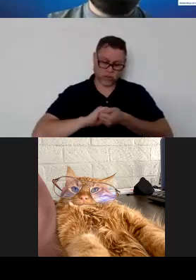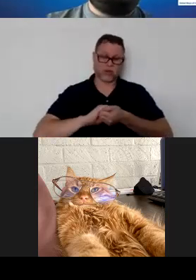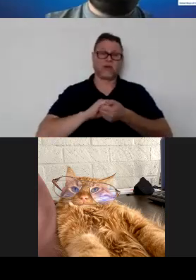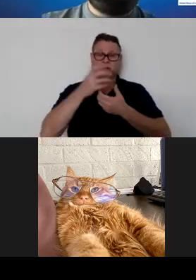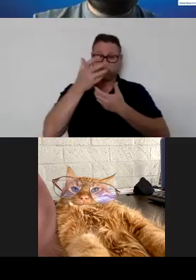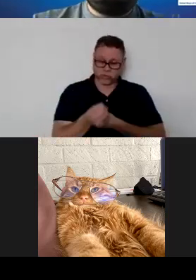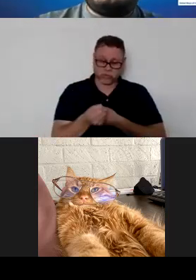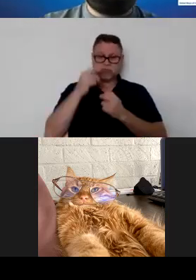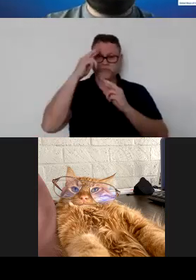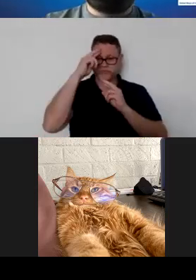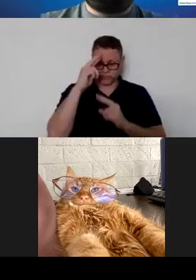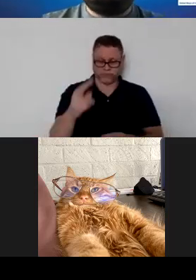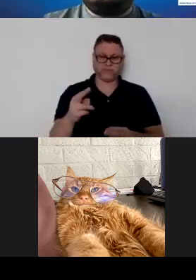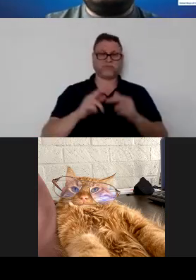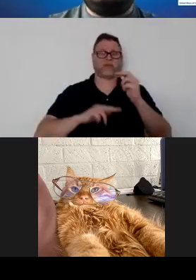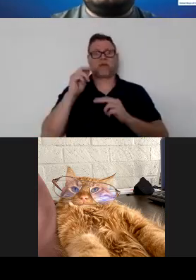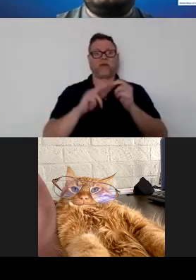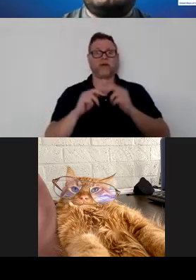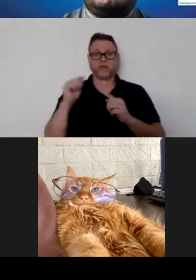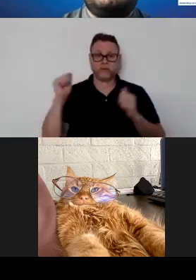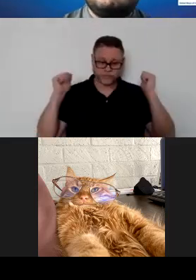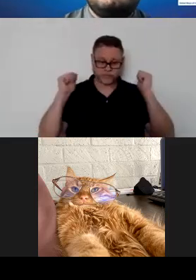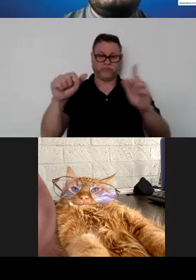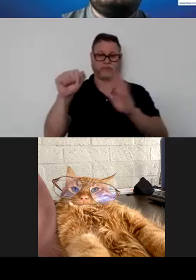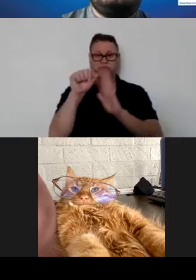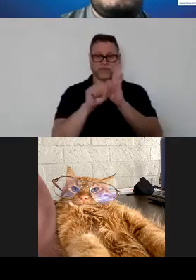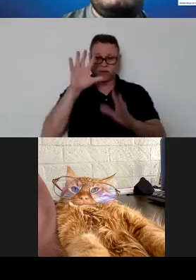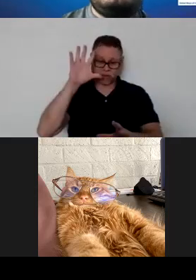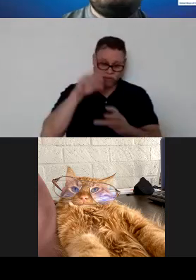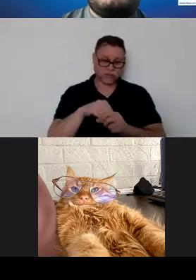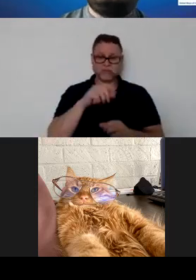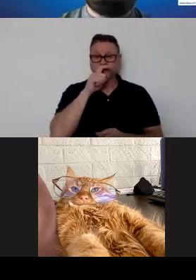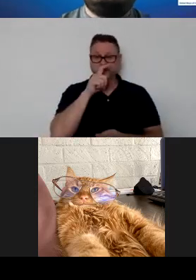respect, building the capacity of all stakeholders and the school when